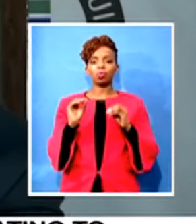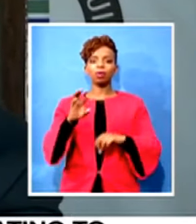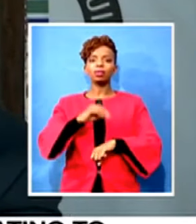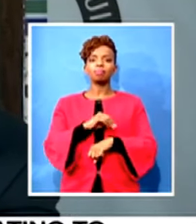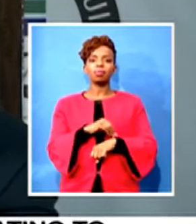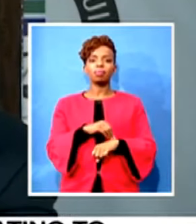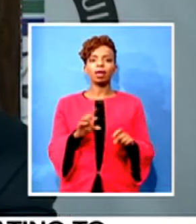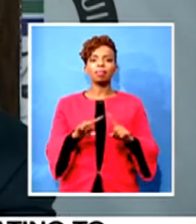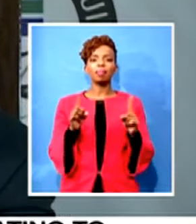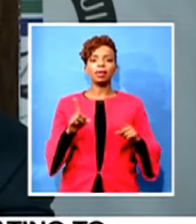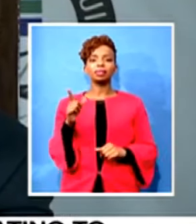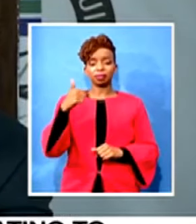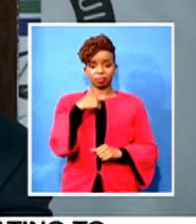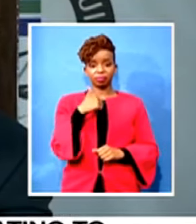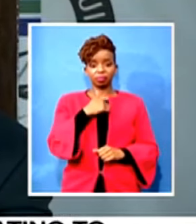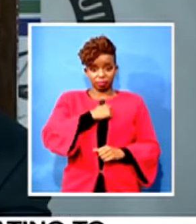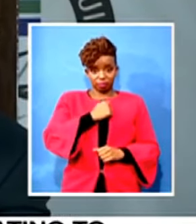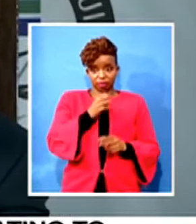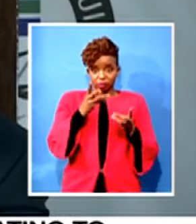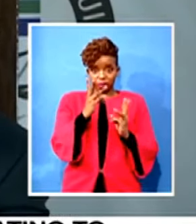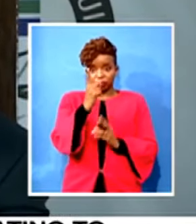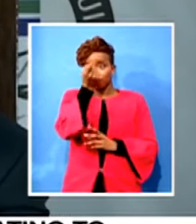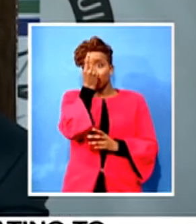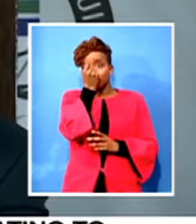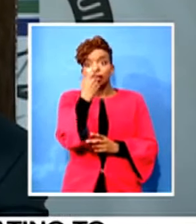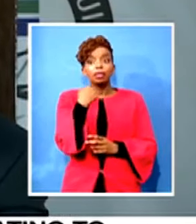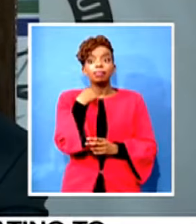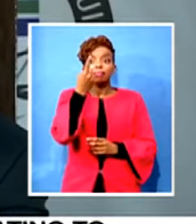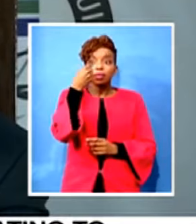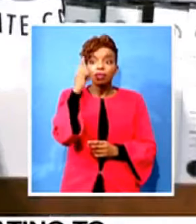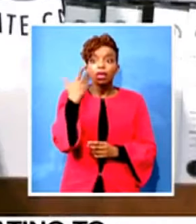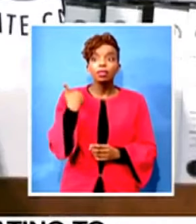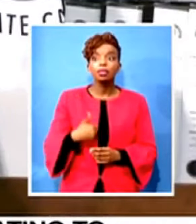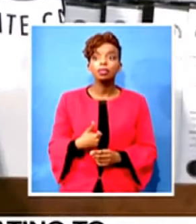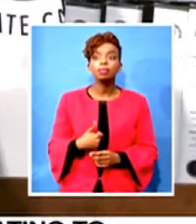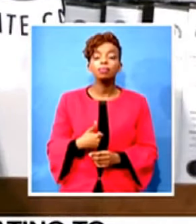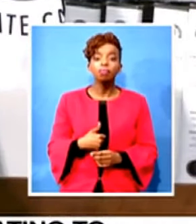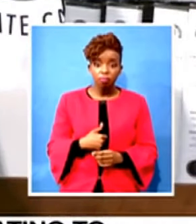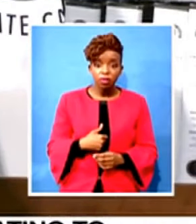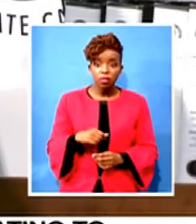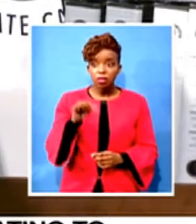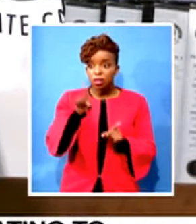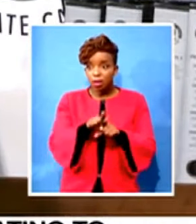and if that is what he said, does it accord with your understanding of assessment?